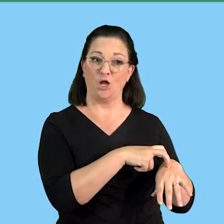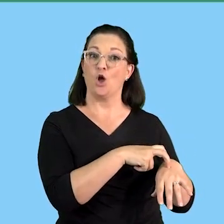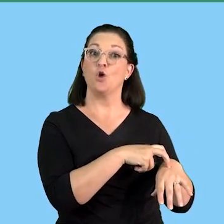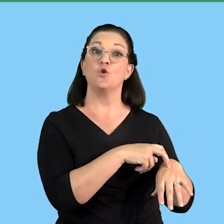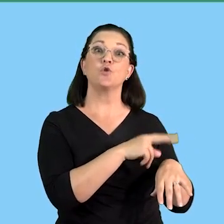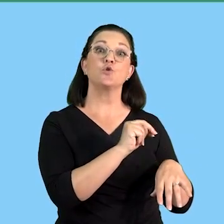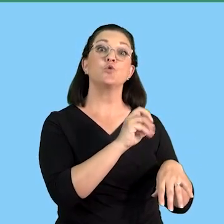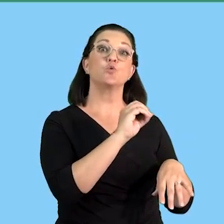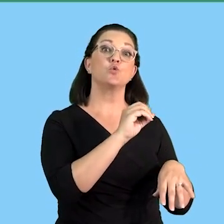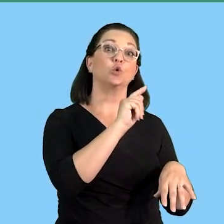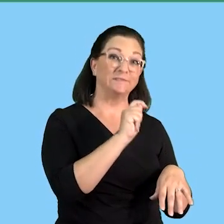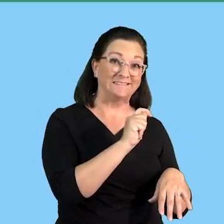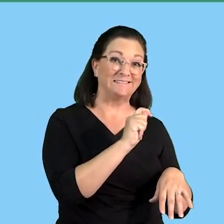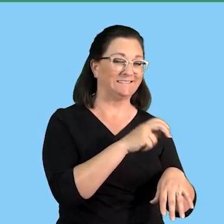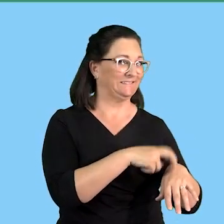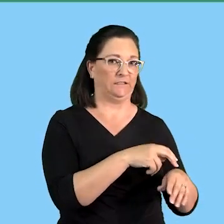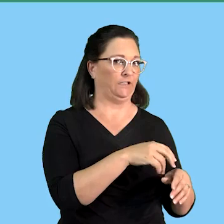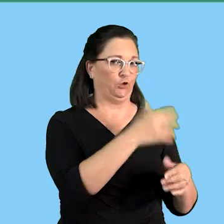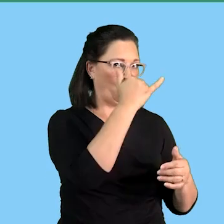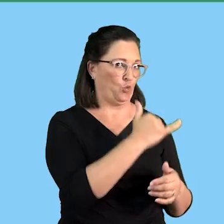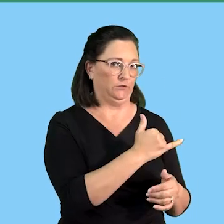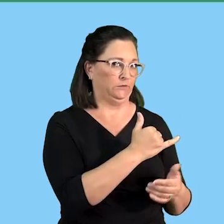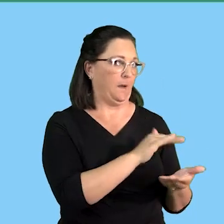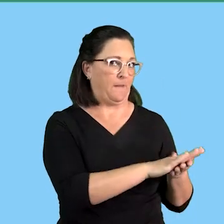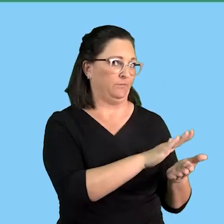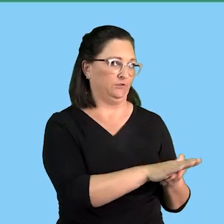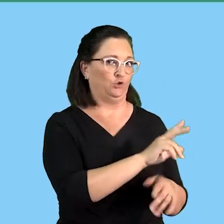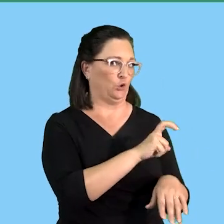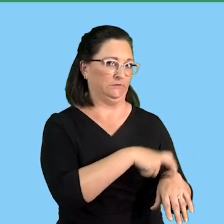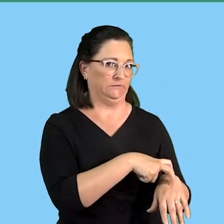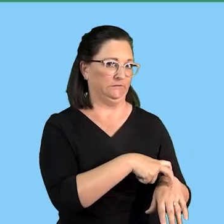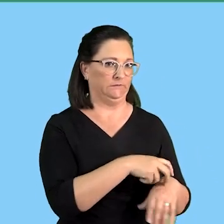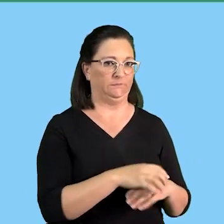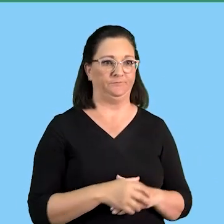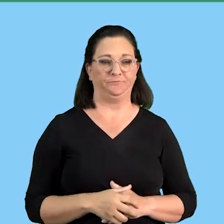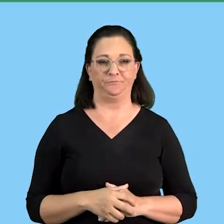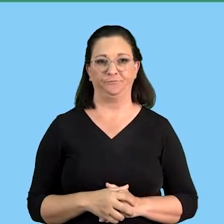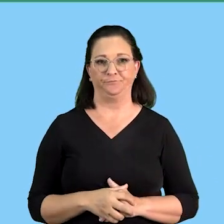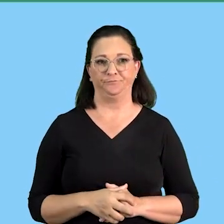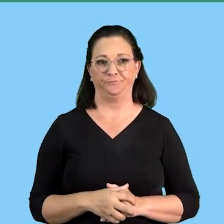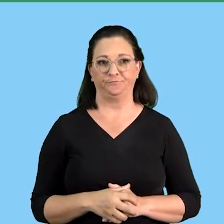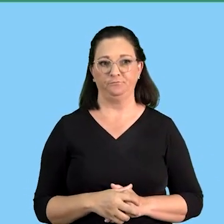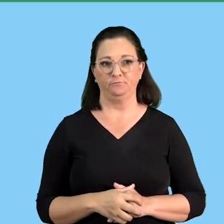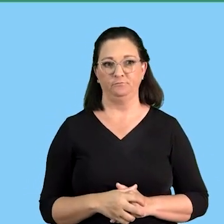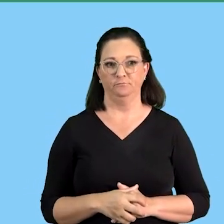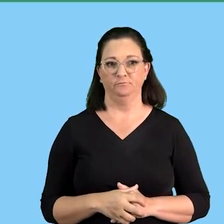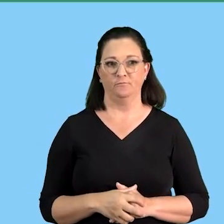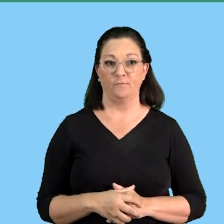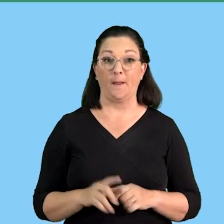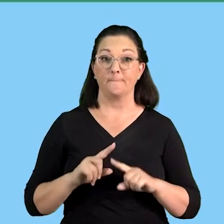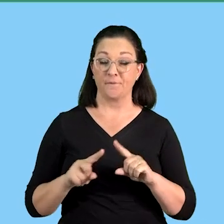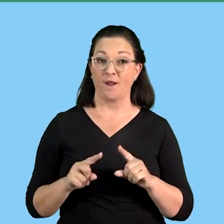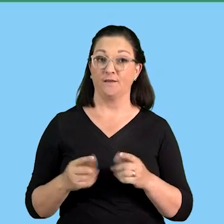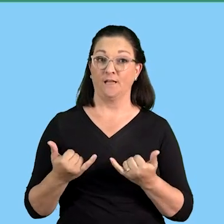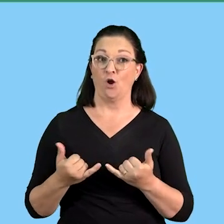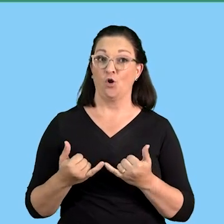not need to be audited and published. They will not need to be audited and published. But when